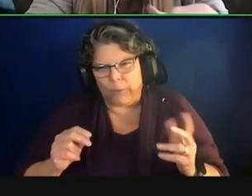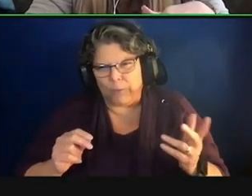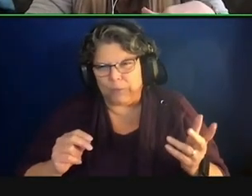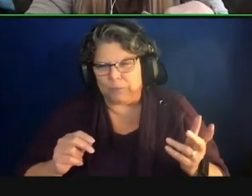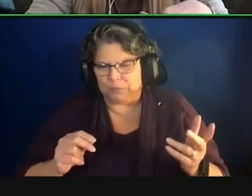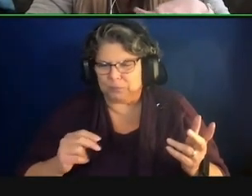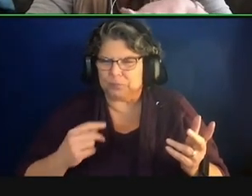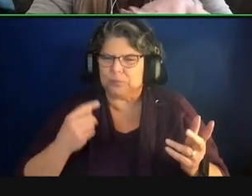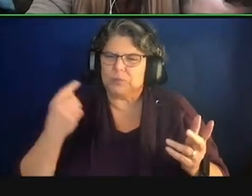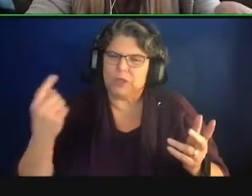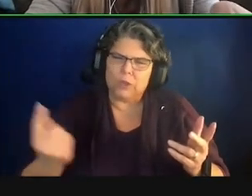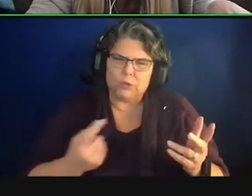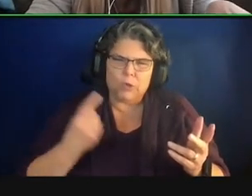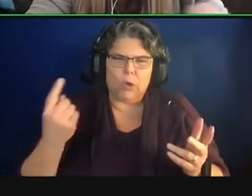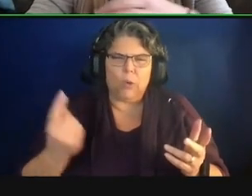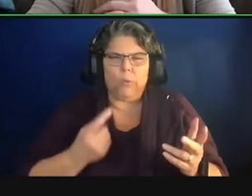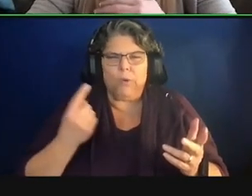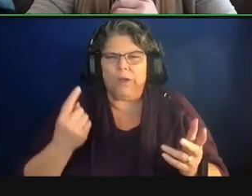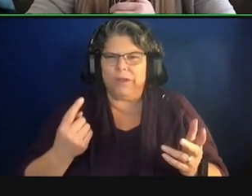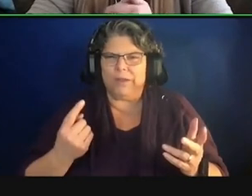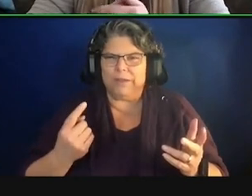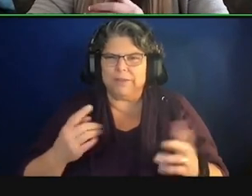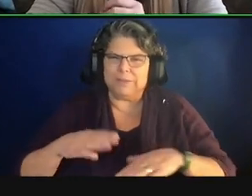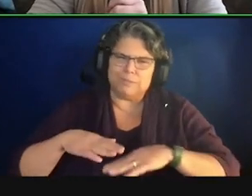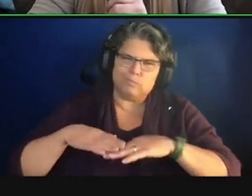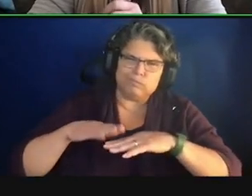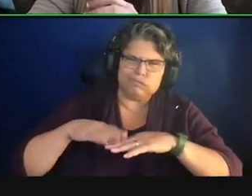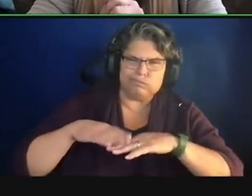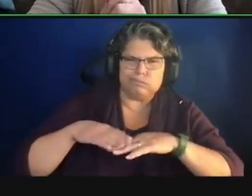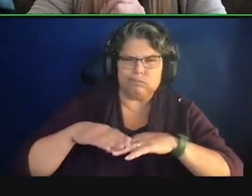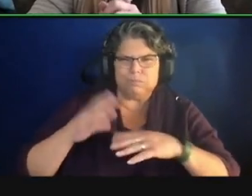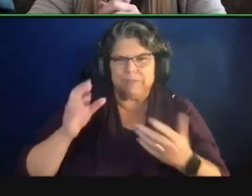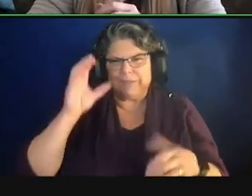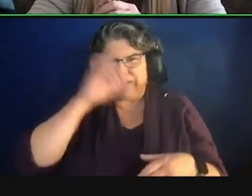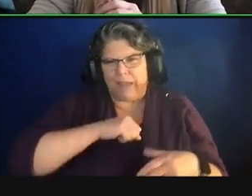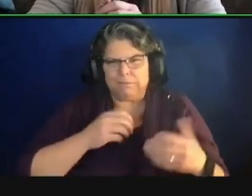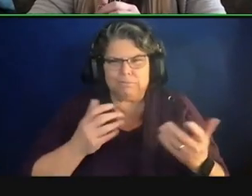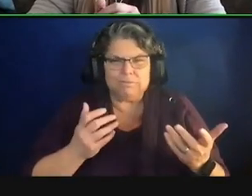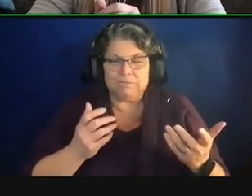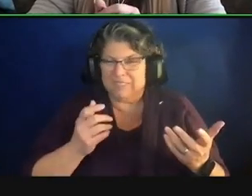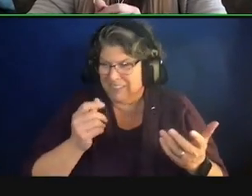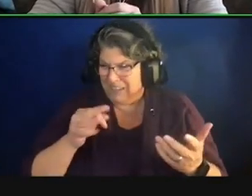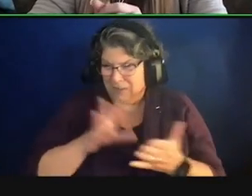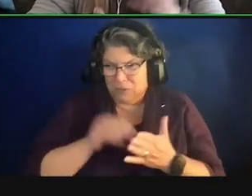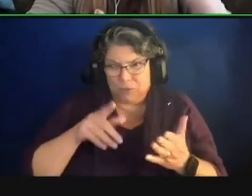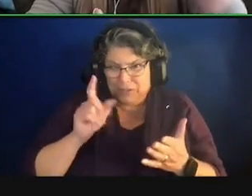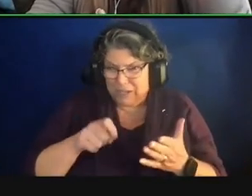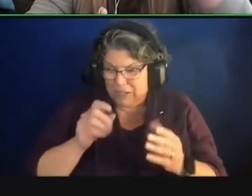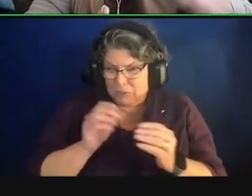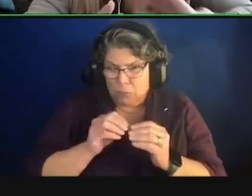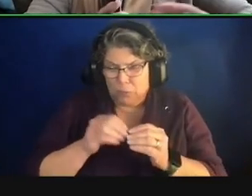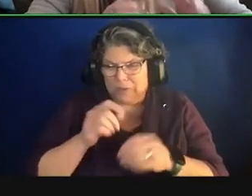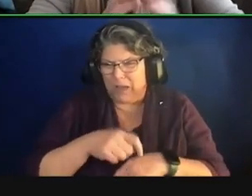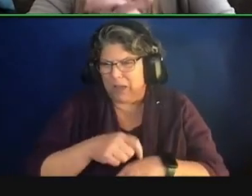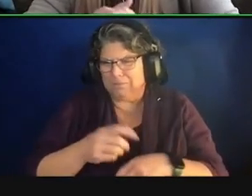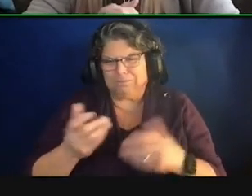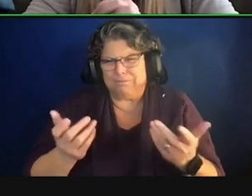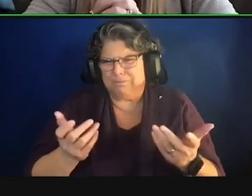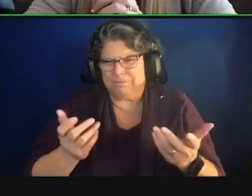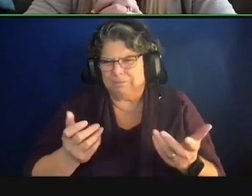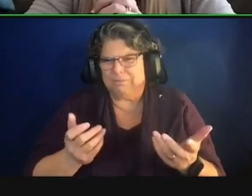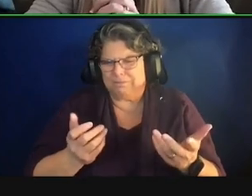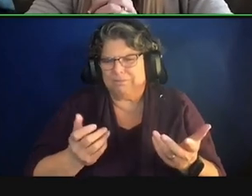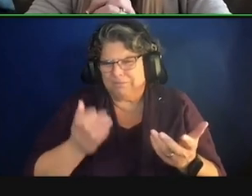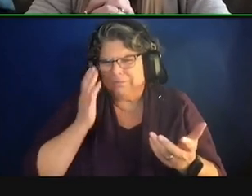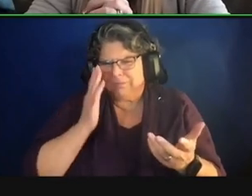a floor estimation. And then if the student needs more support, then they're going